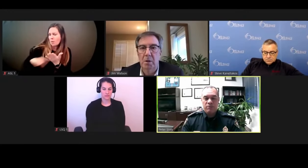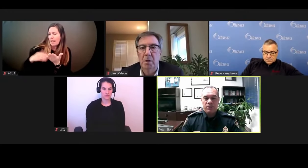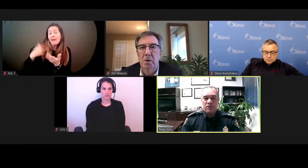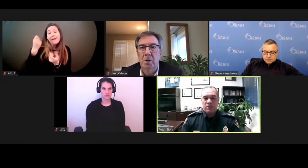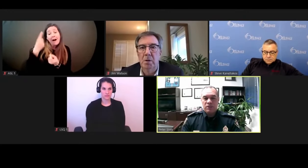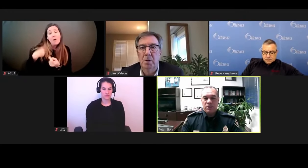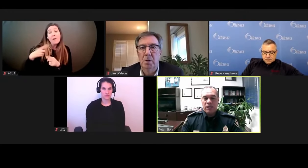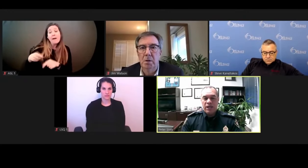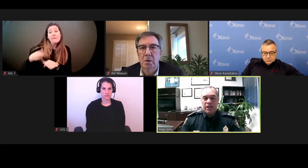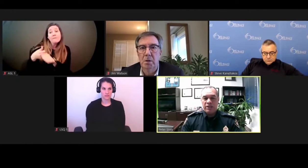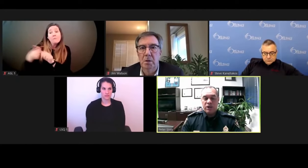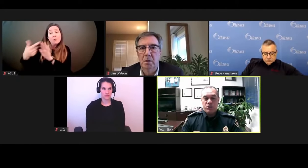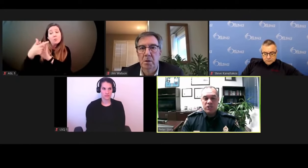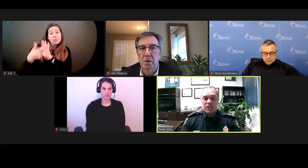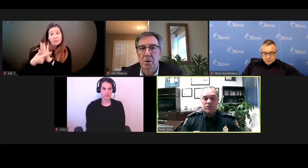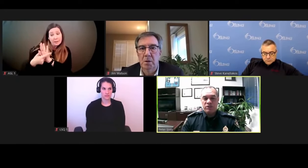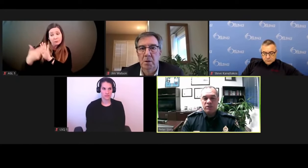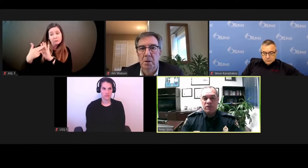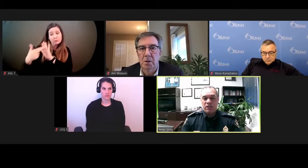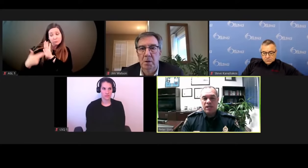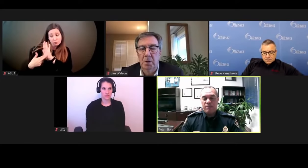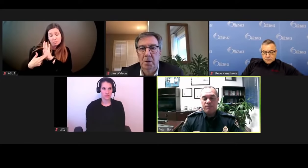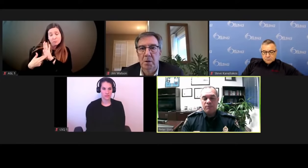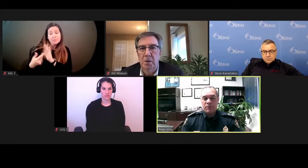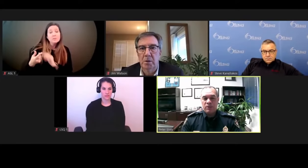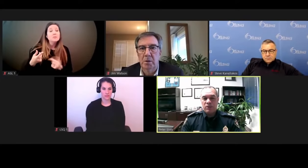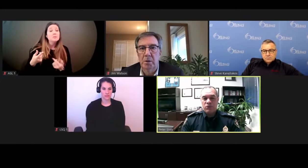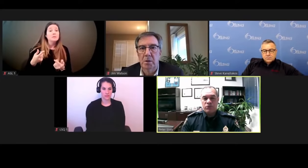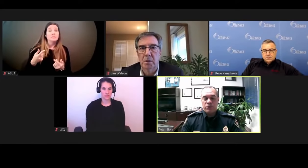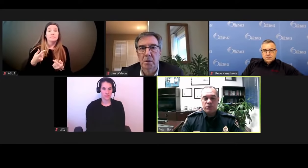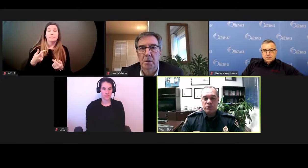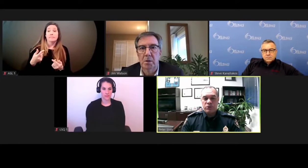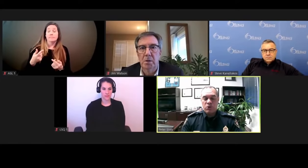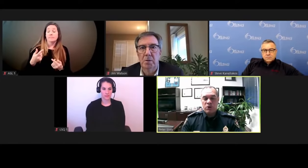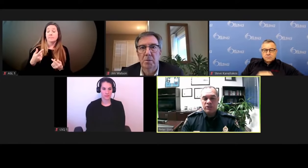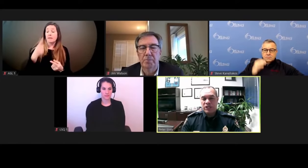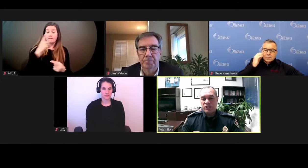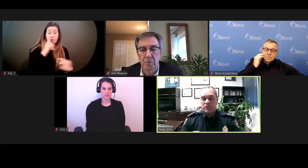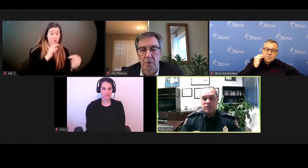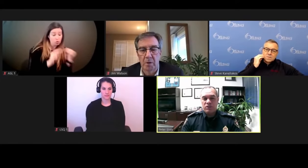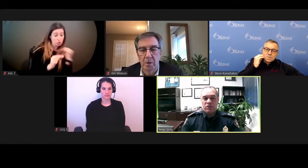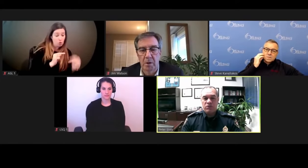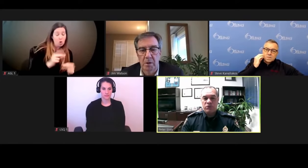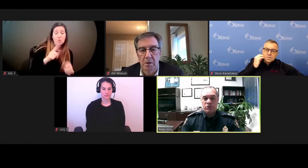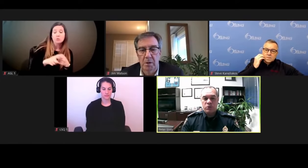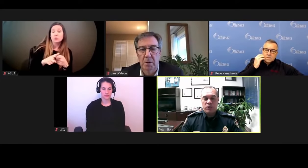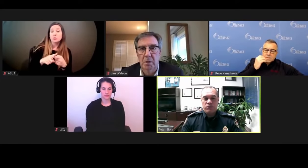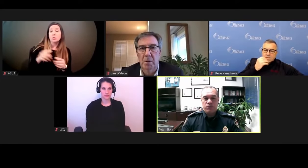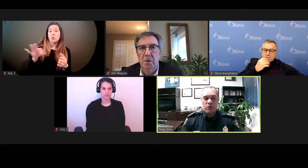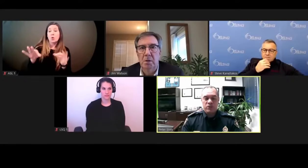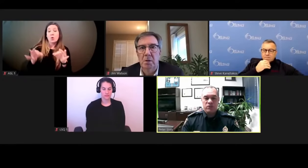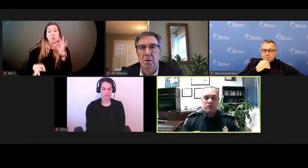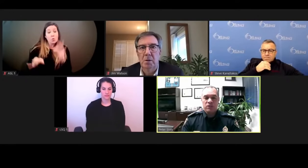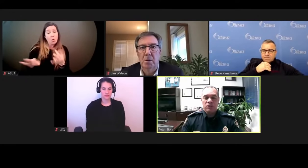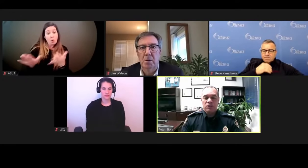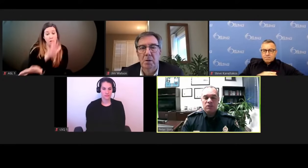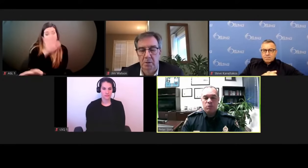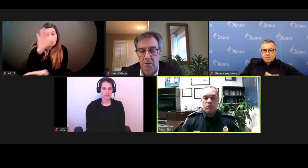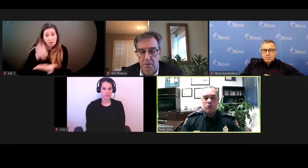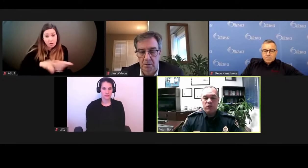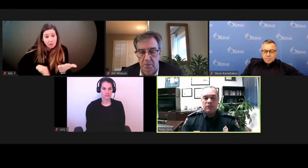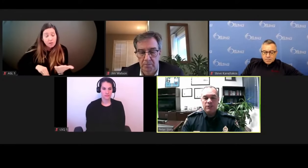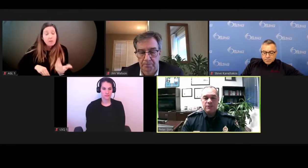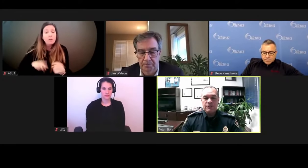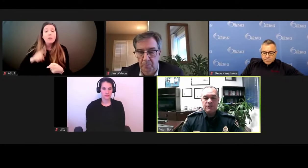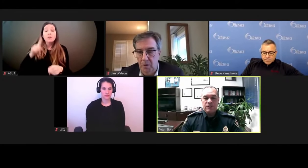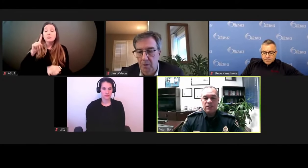from negotiation through to court injunction, through to an enforced